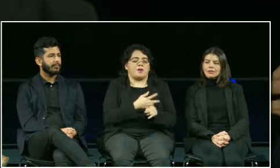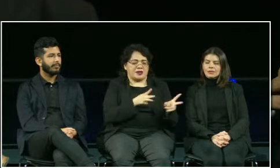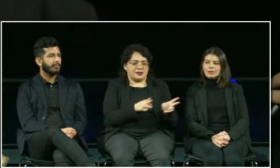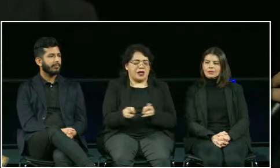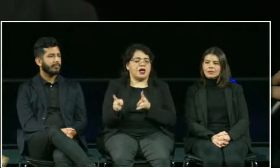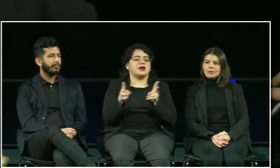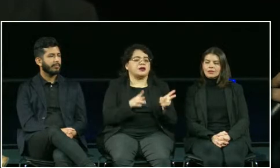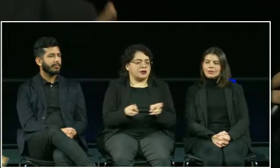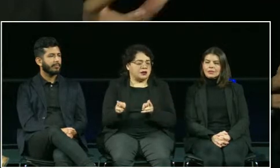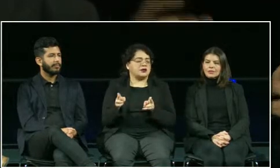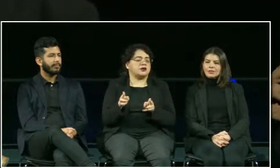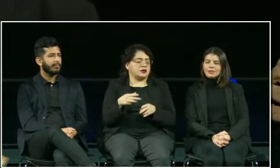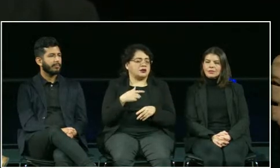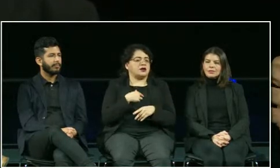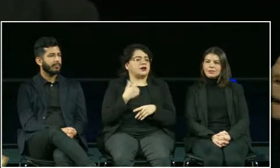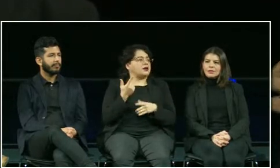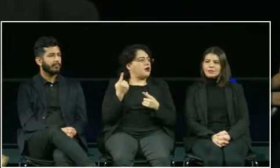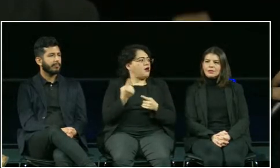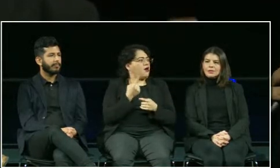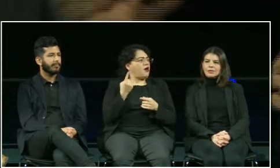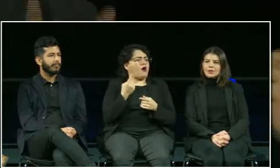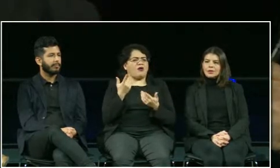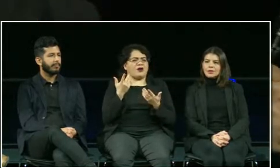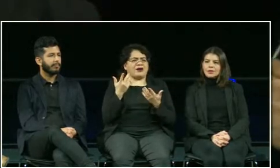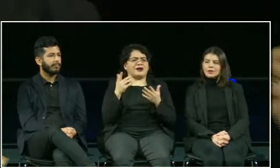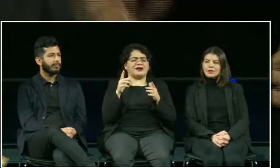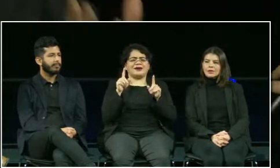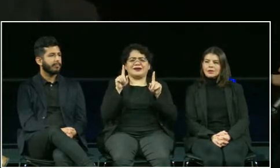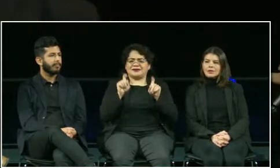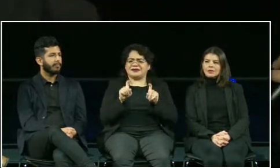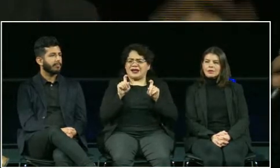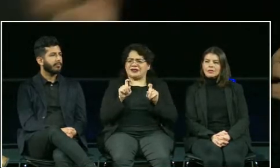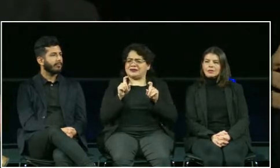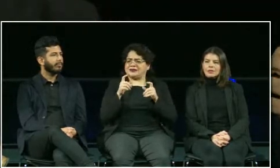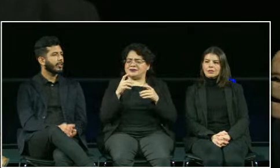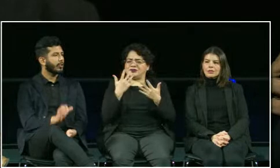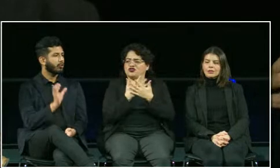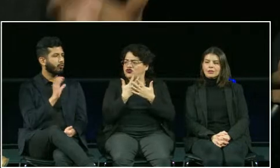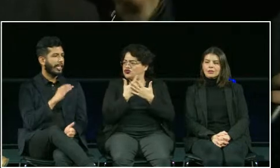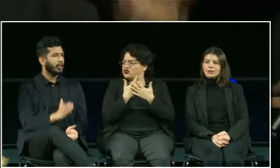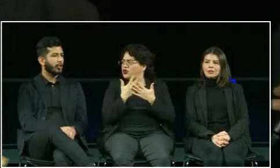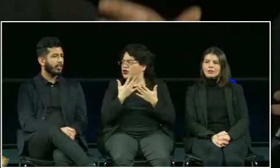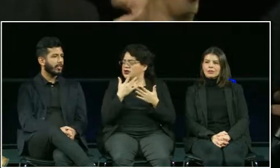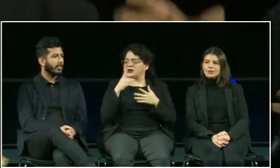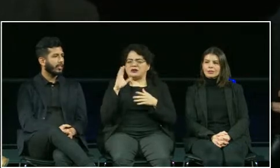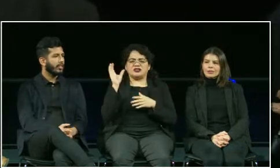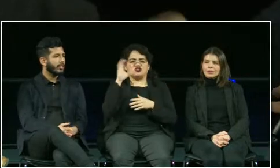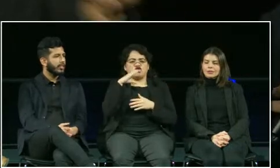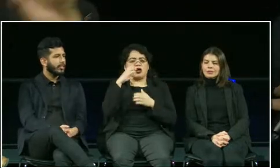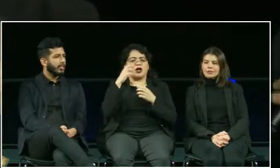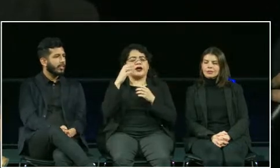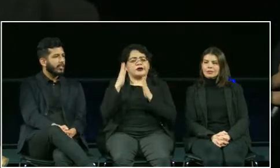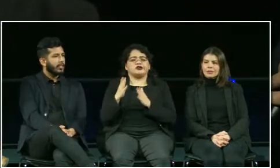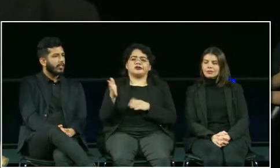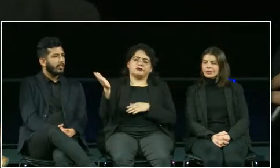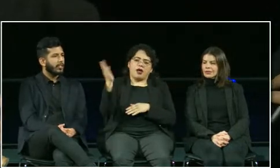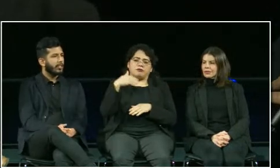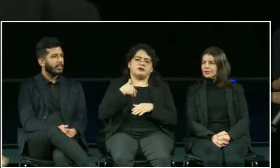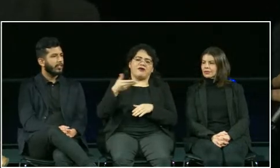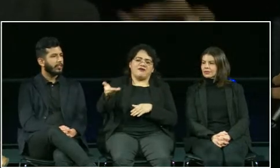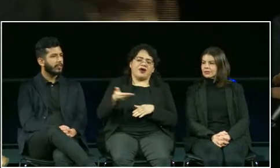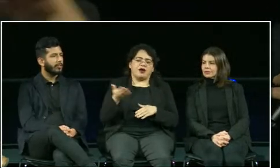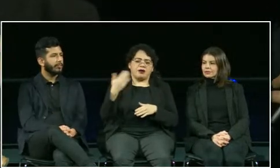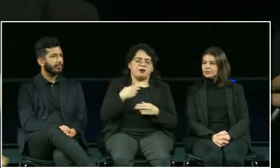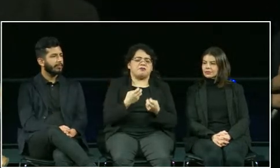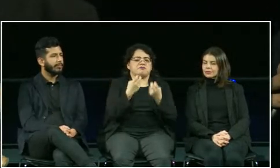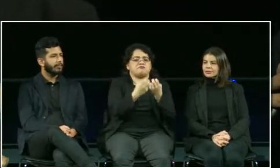making strangers, with test screening, I say strangers to the movie, to come and sit here and watch the movie. So